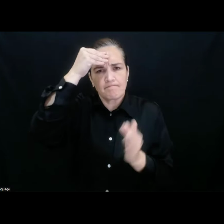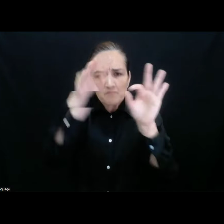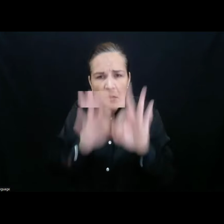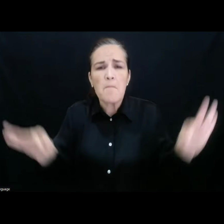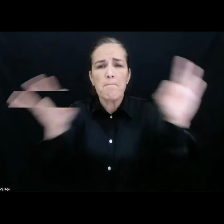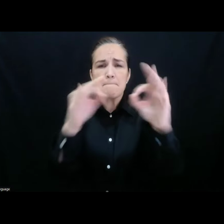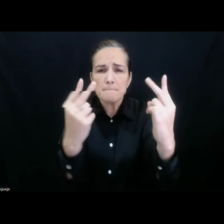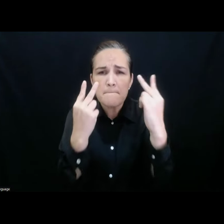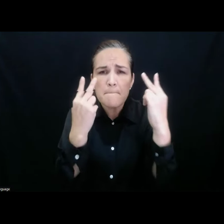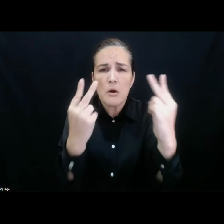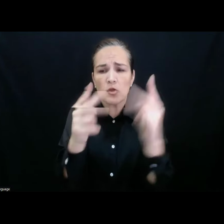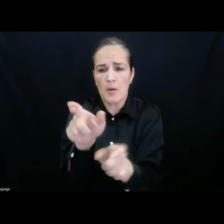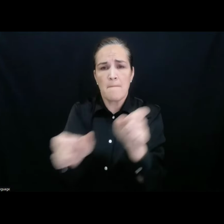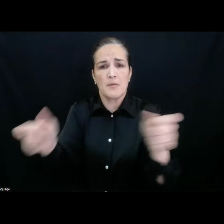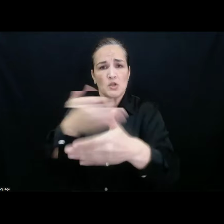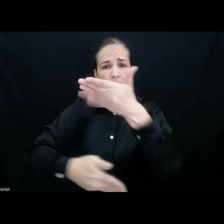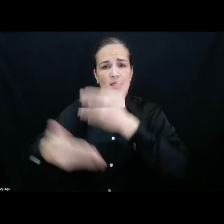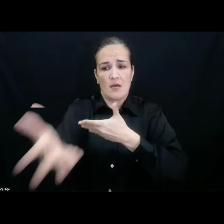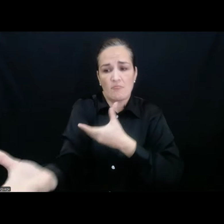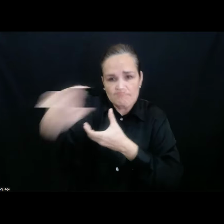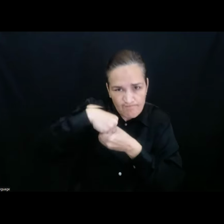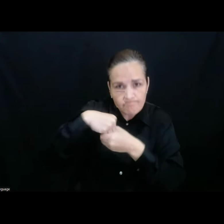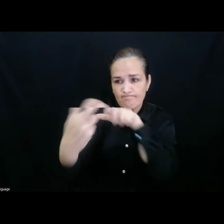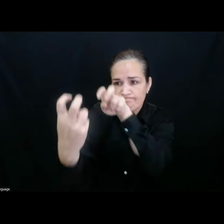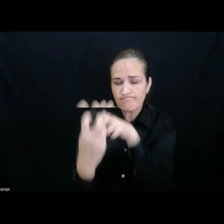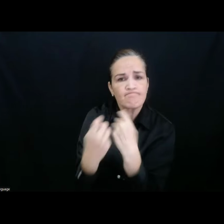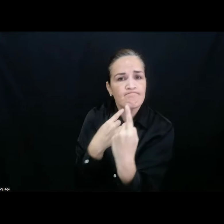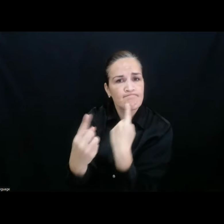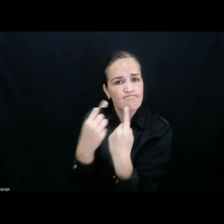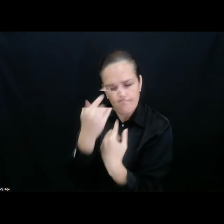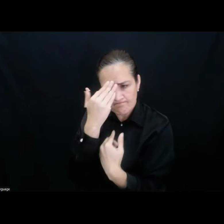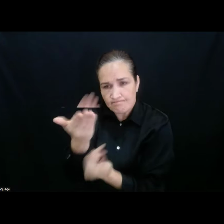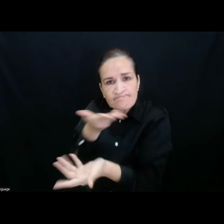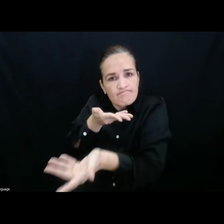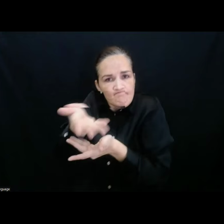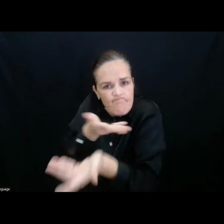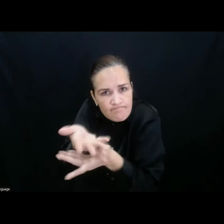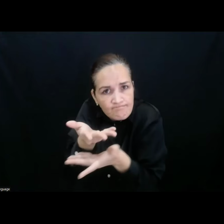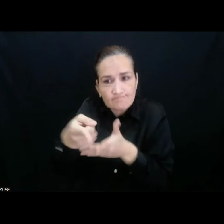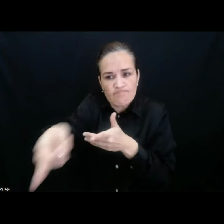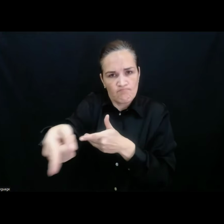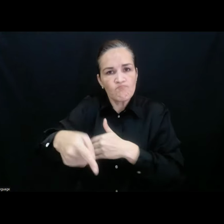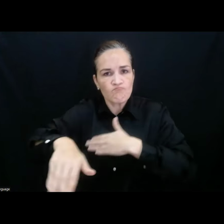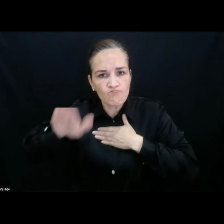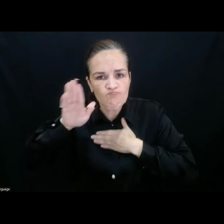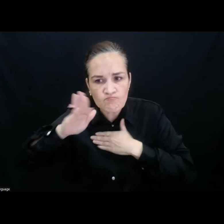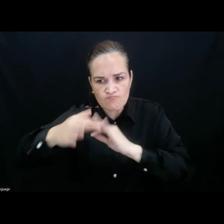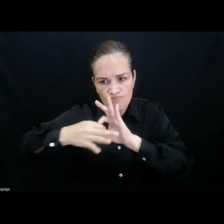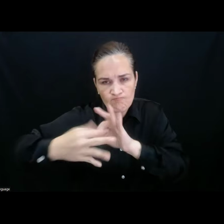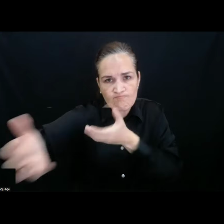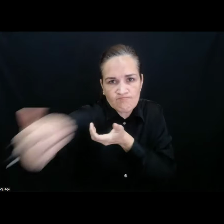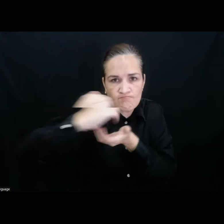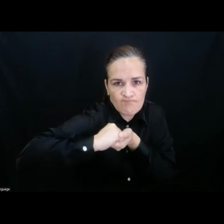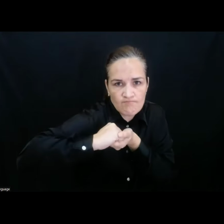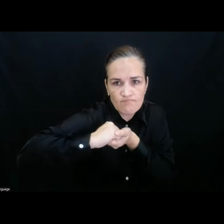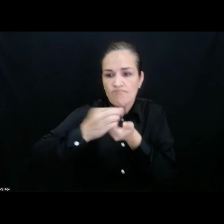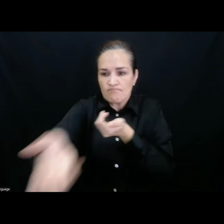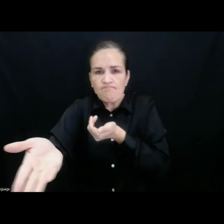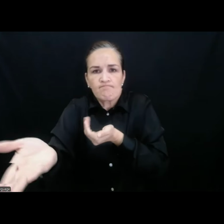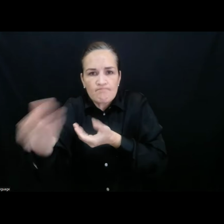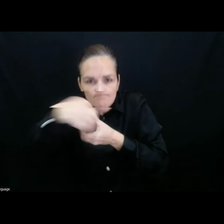with disabilities to the table. They have to engage them in gaps assessment. They have to involve them